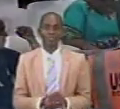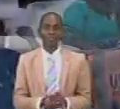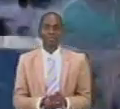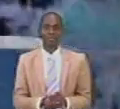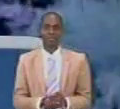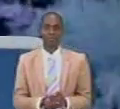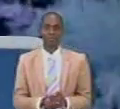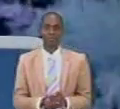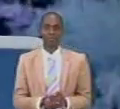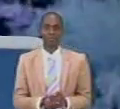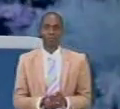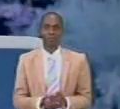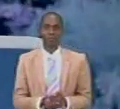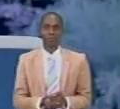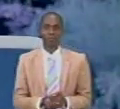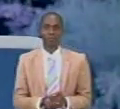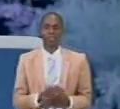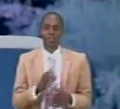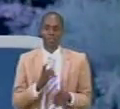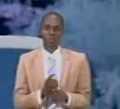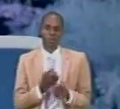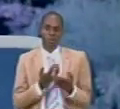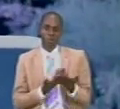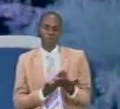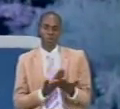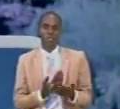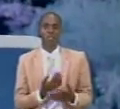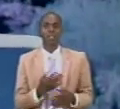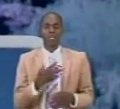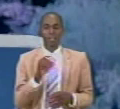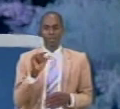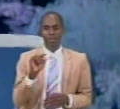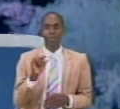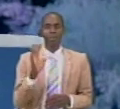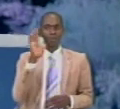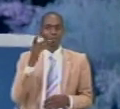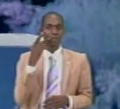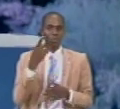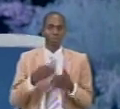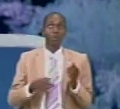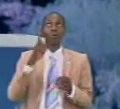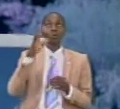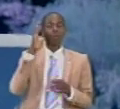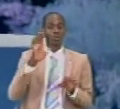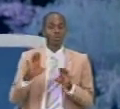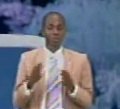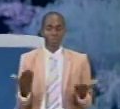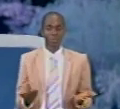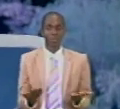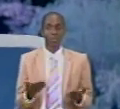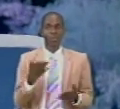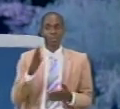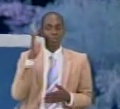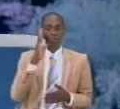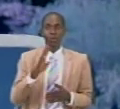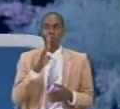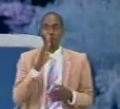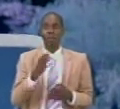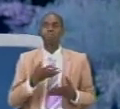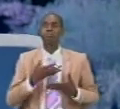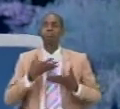just wait a bit and see what God will do here tonight there's going to be shouting there's going to be